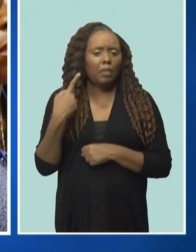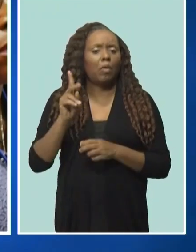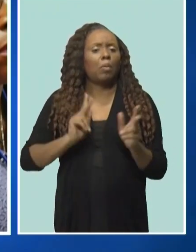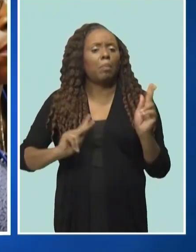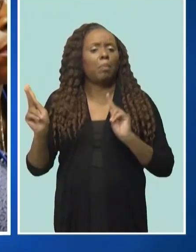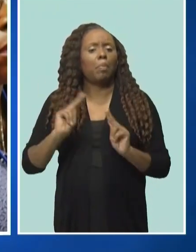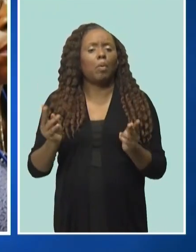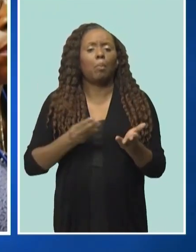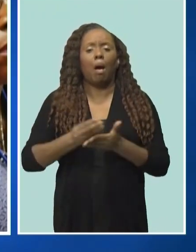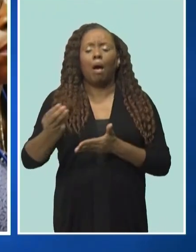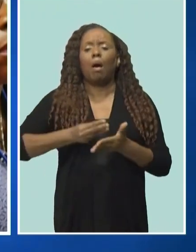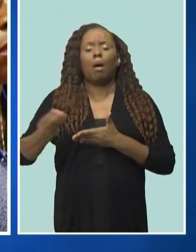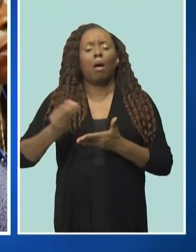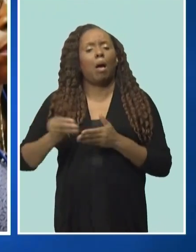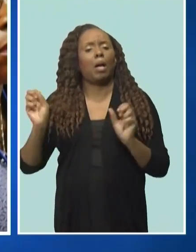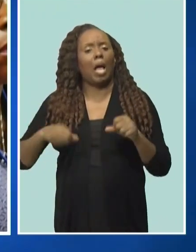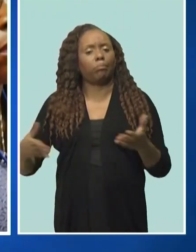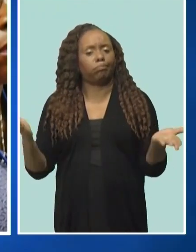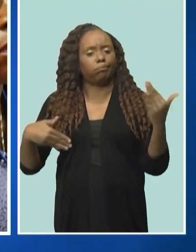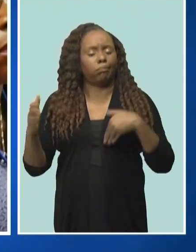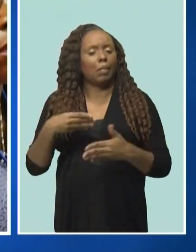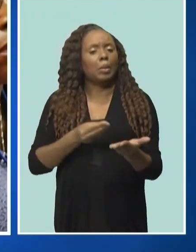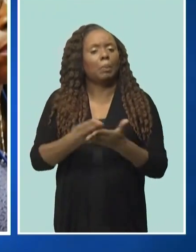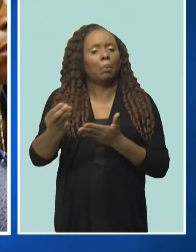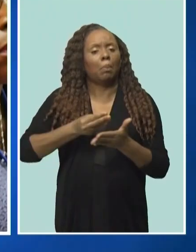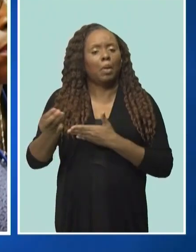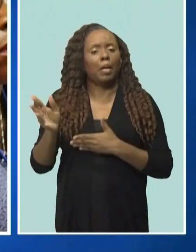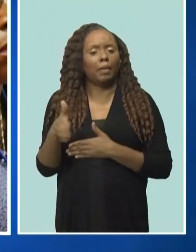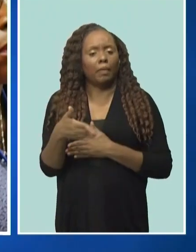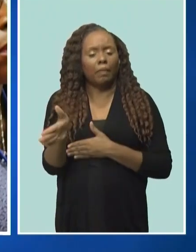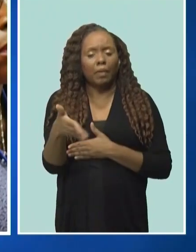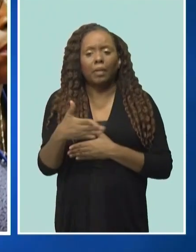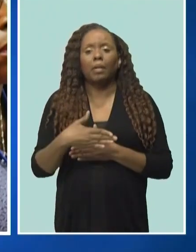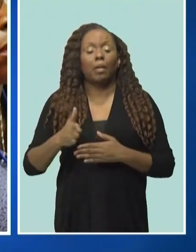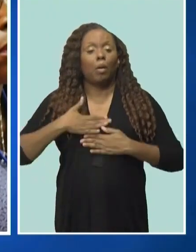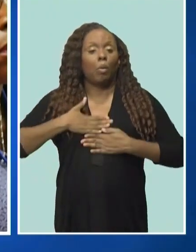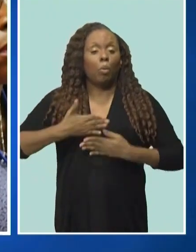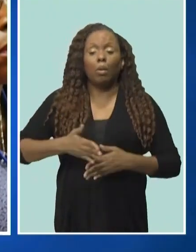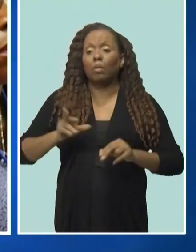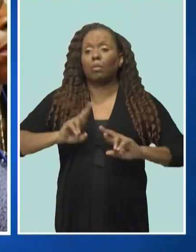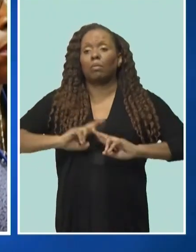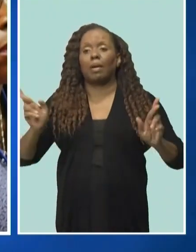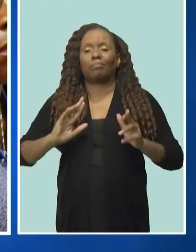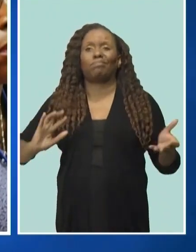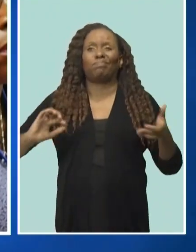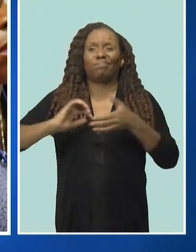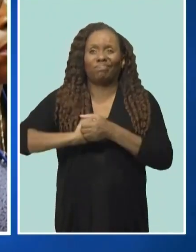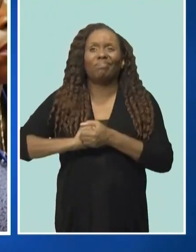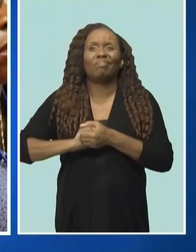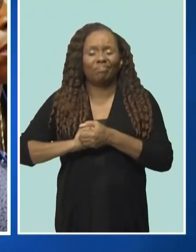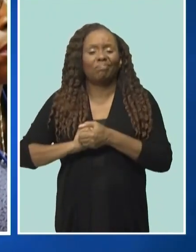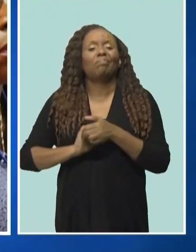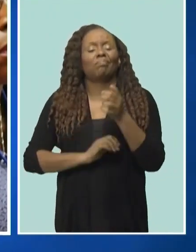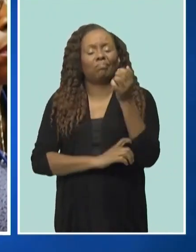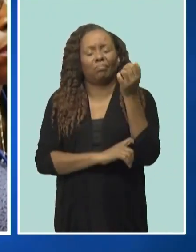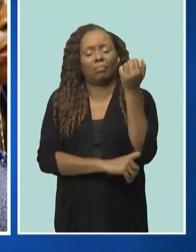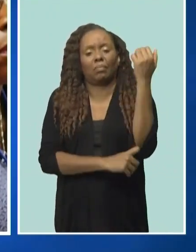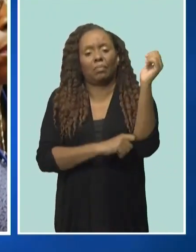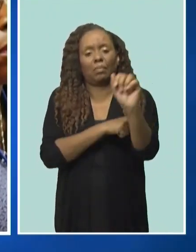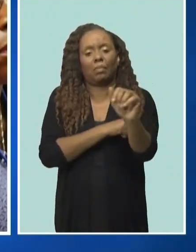their operations, and they are willing, ready, and able to partner, as they have been